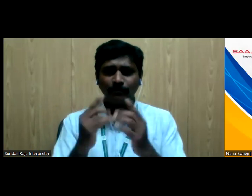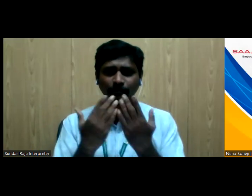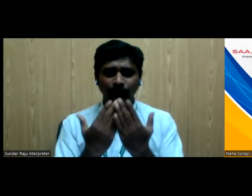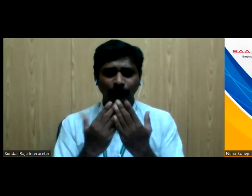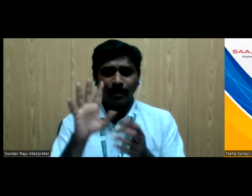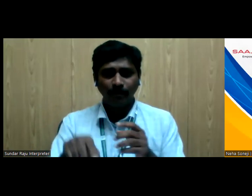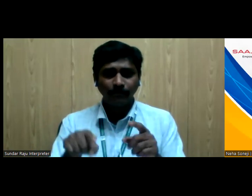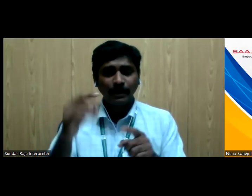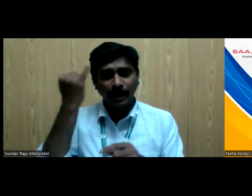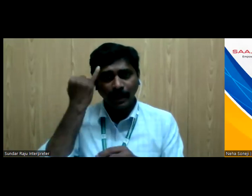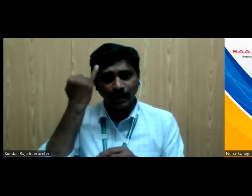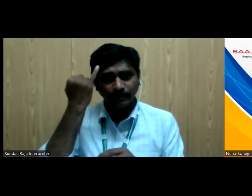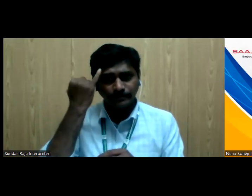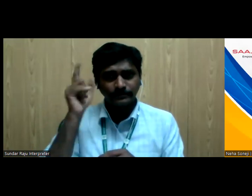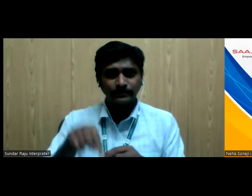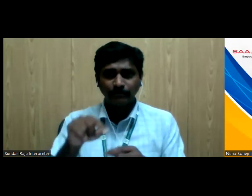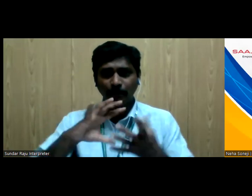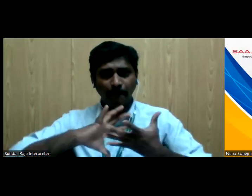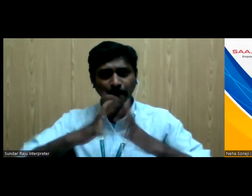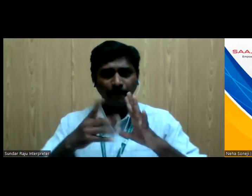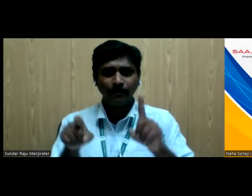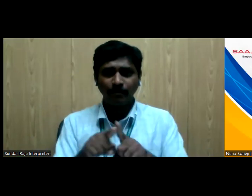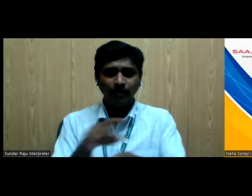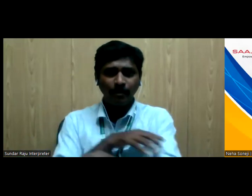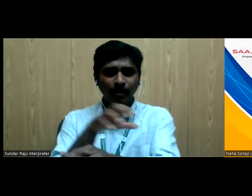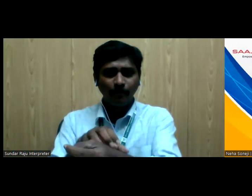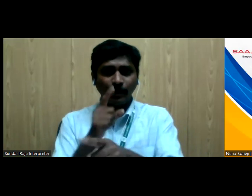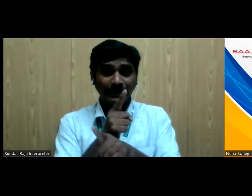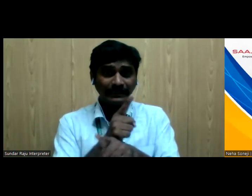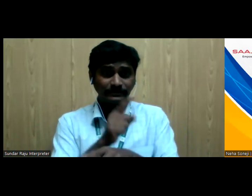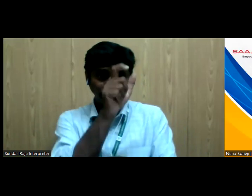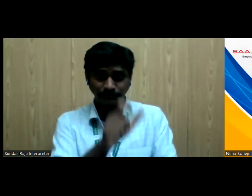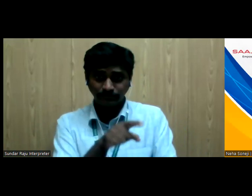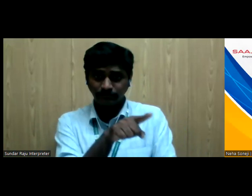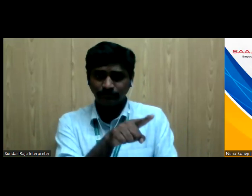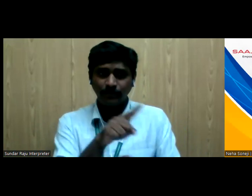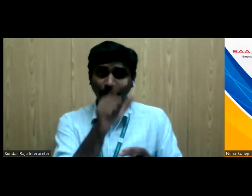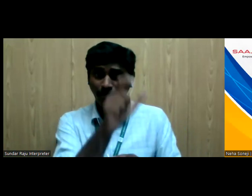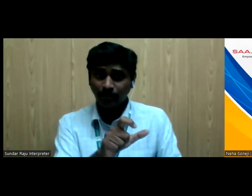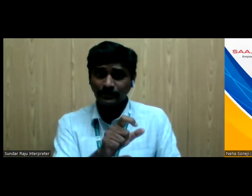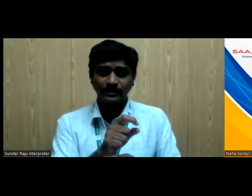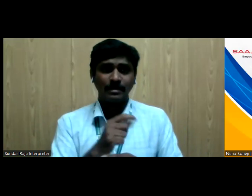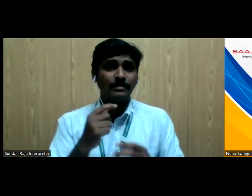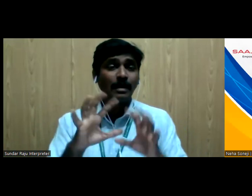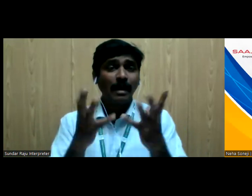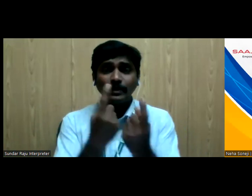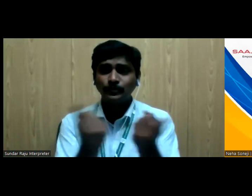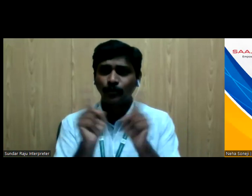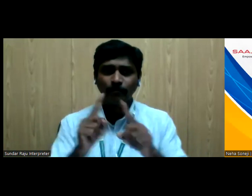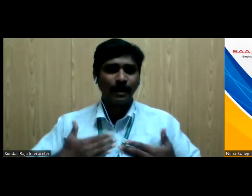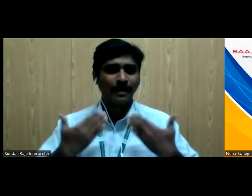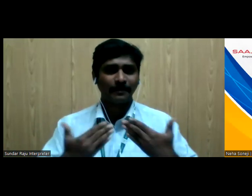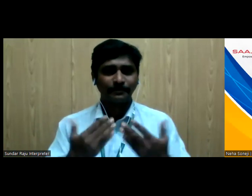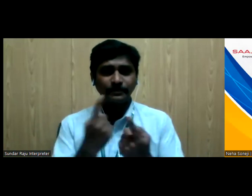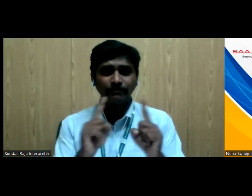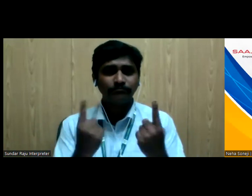at creating a difference in education by empowering the teachers and helping them make safer and happier classrooms. The